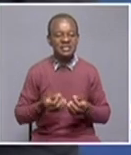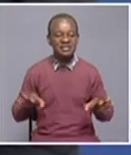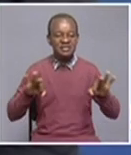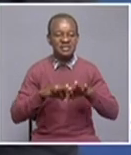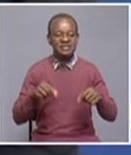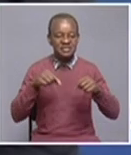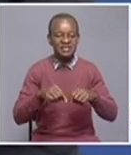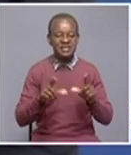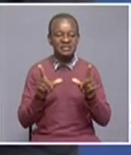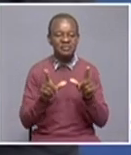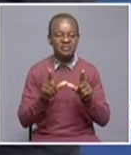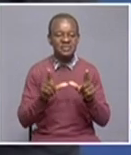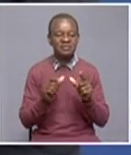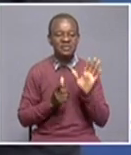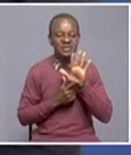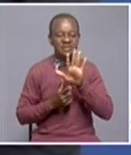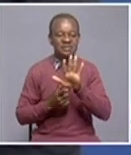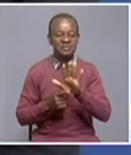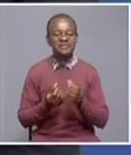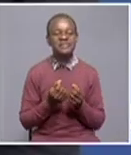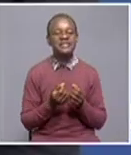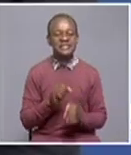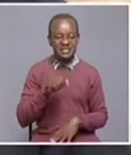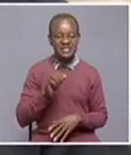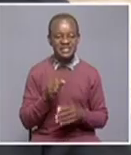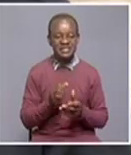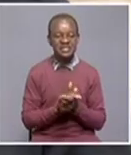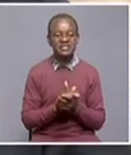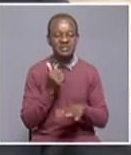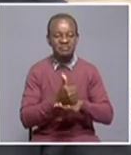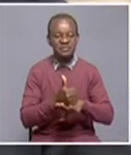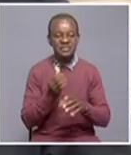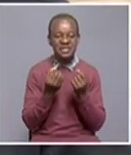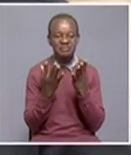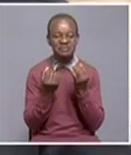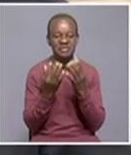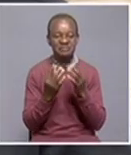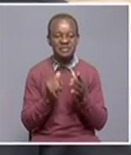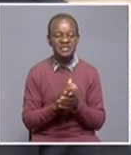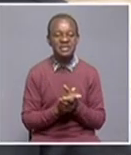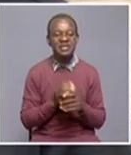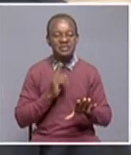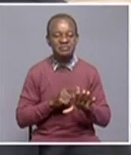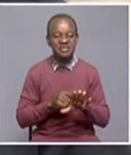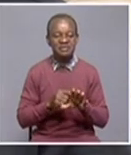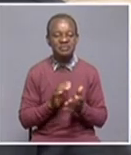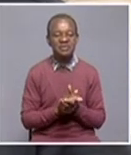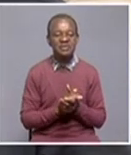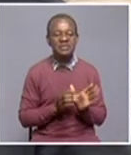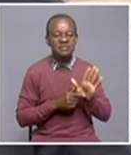there are multiple opportunities within this exhibition, whereby people can